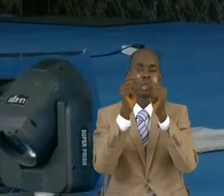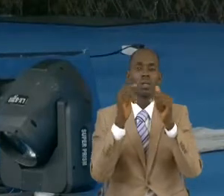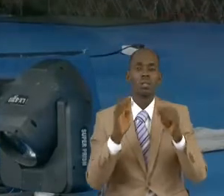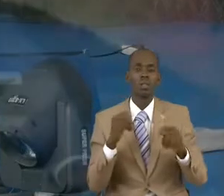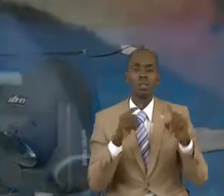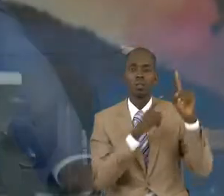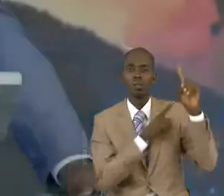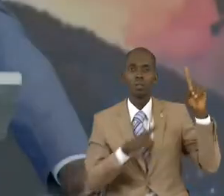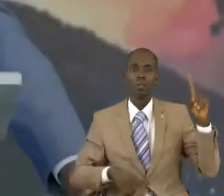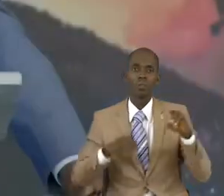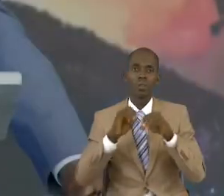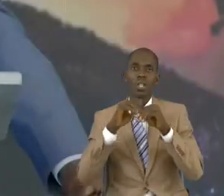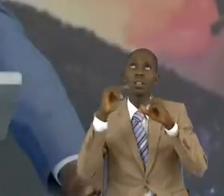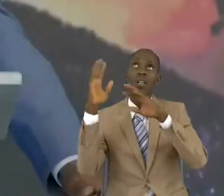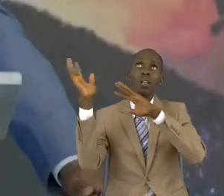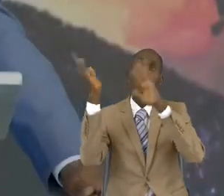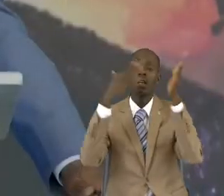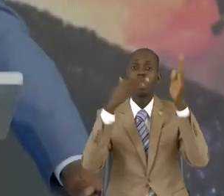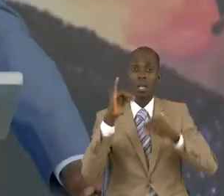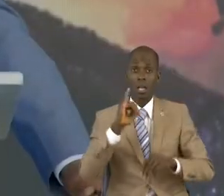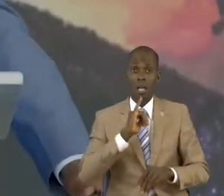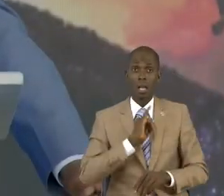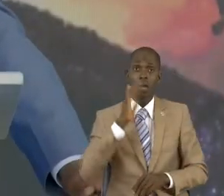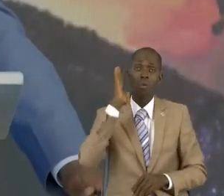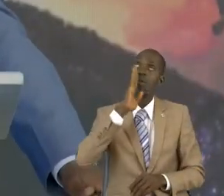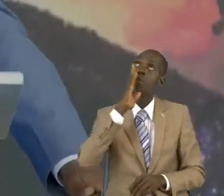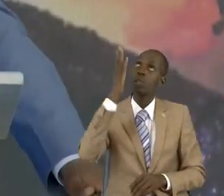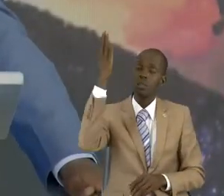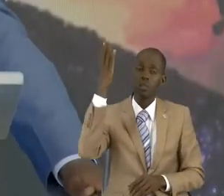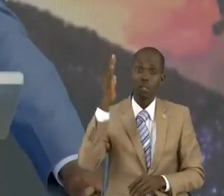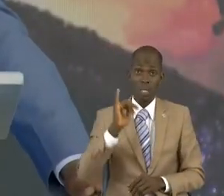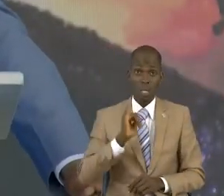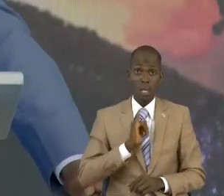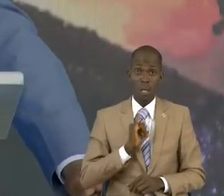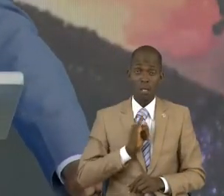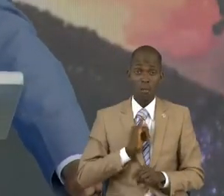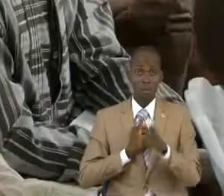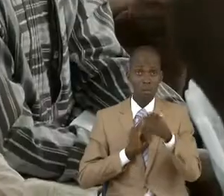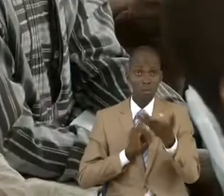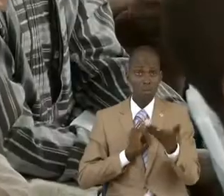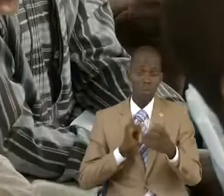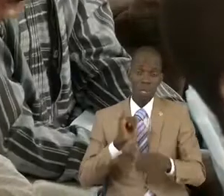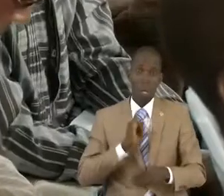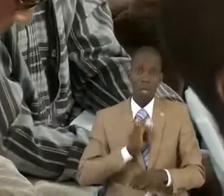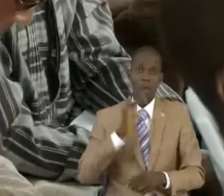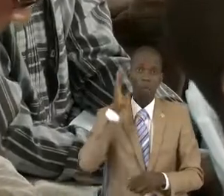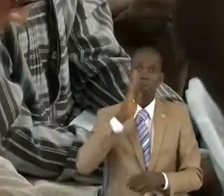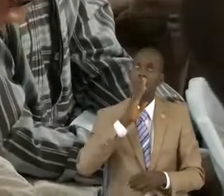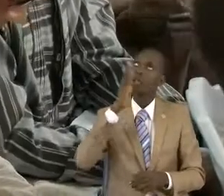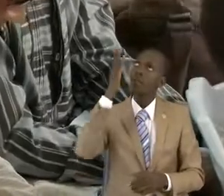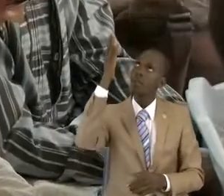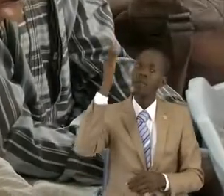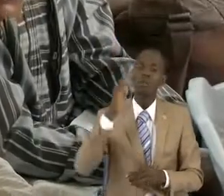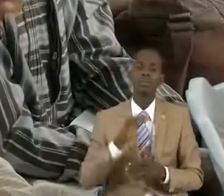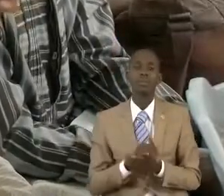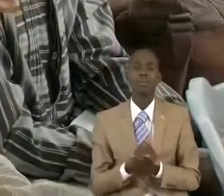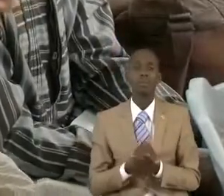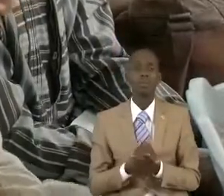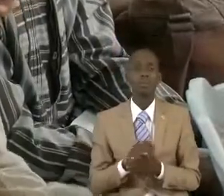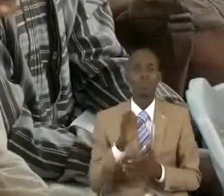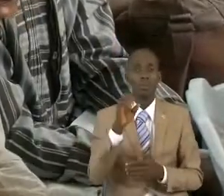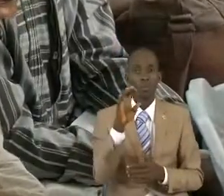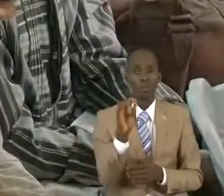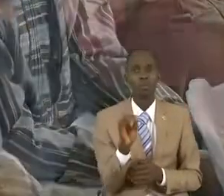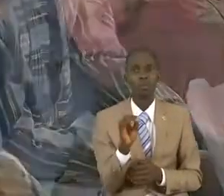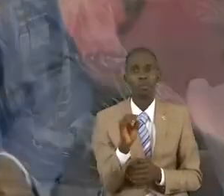air. I will be there. I will be there. So shall